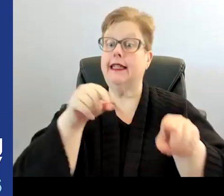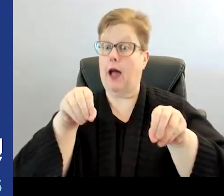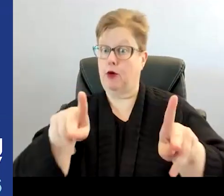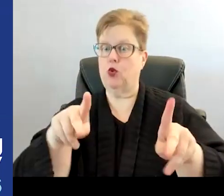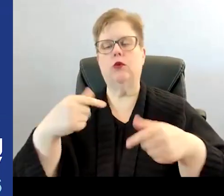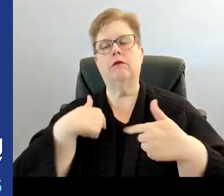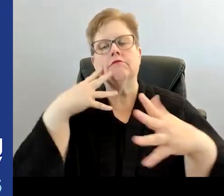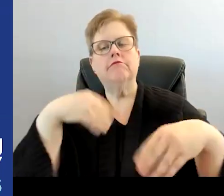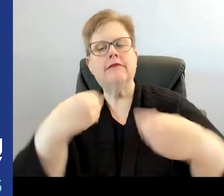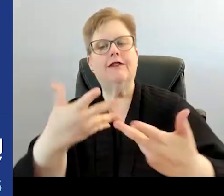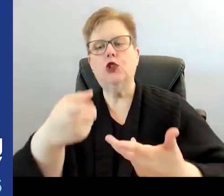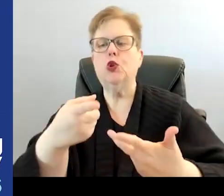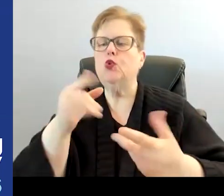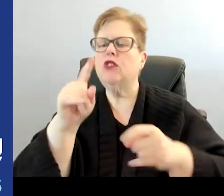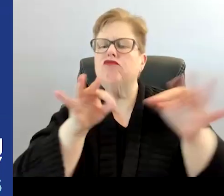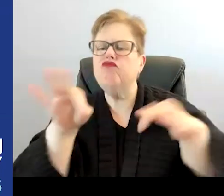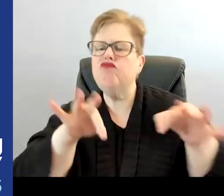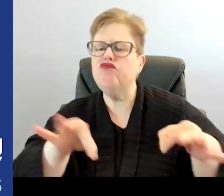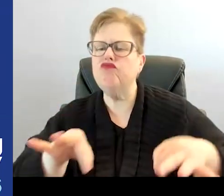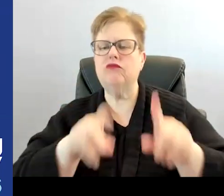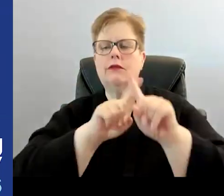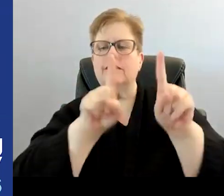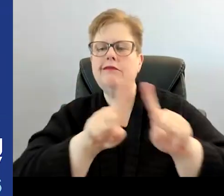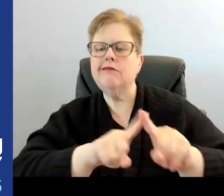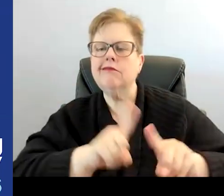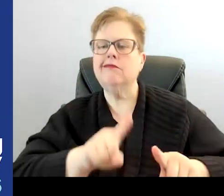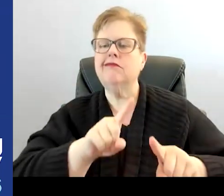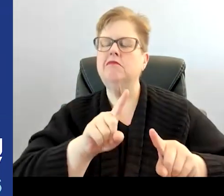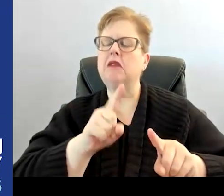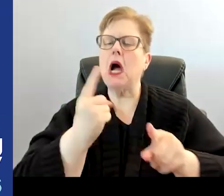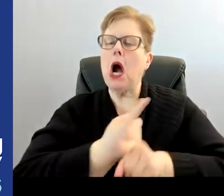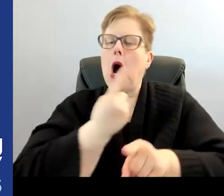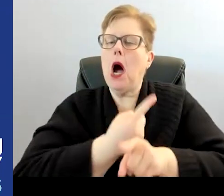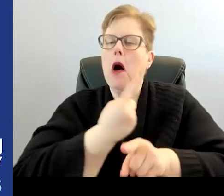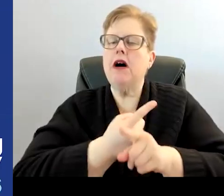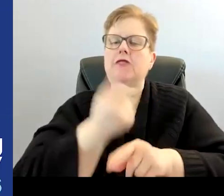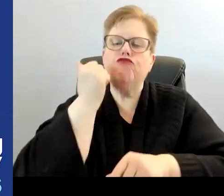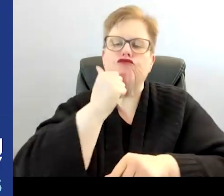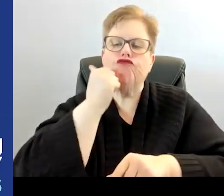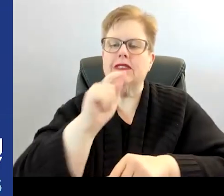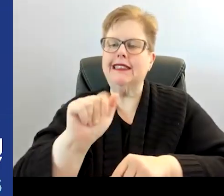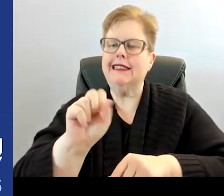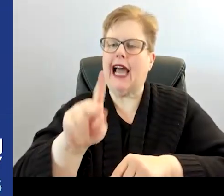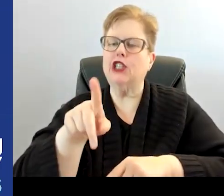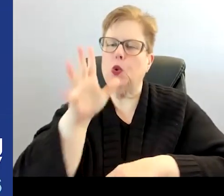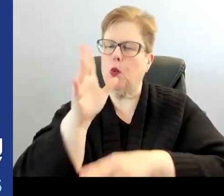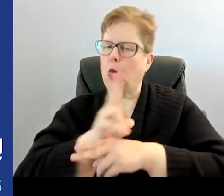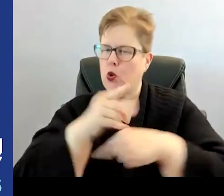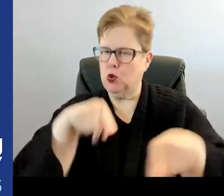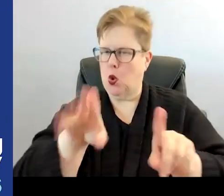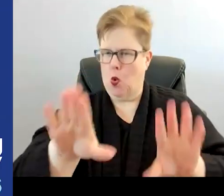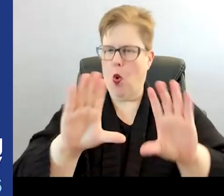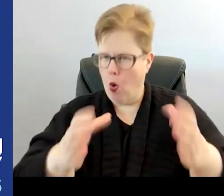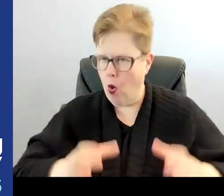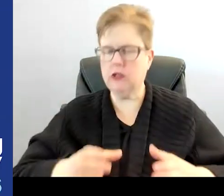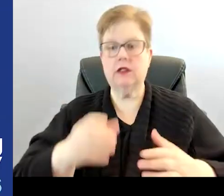give you a run through of all the different common tasks you'll need to do in your courses. And you'll have the opportunity to ask me